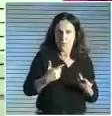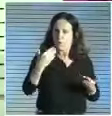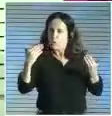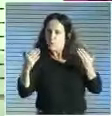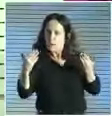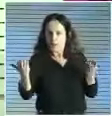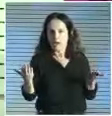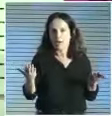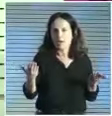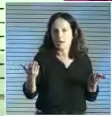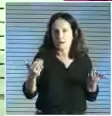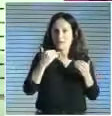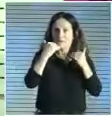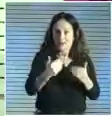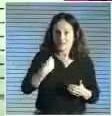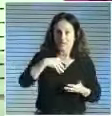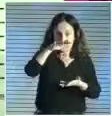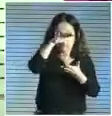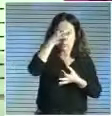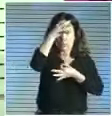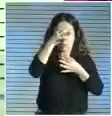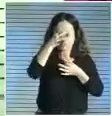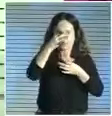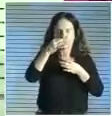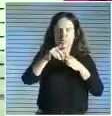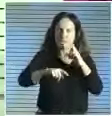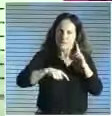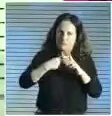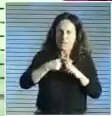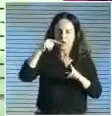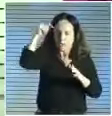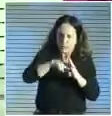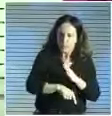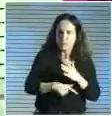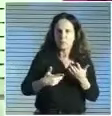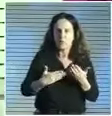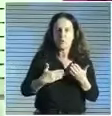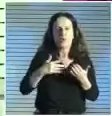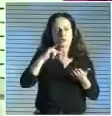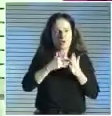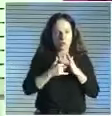providing insights for innovative solutions that are doing everything from waste reduction